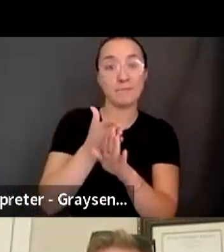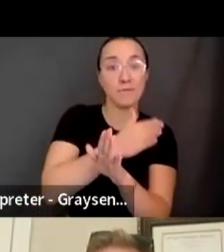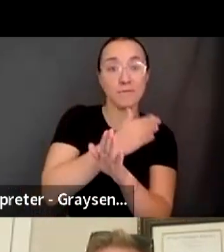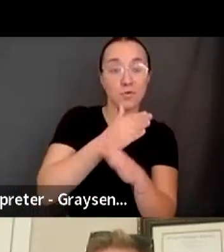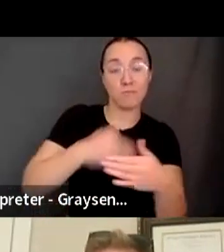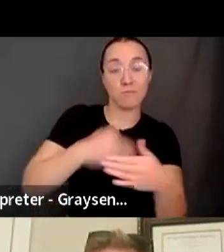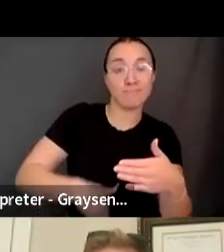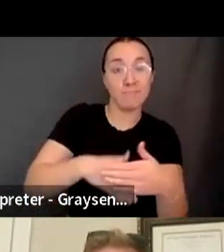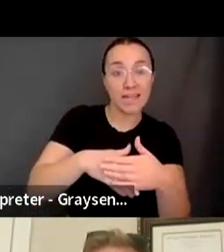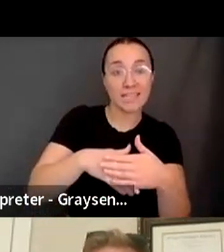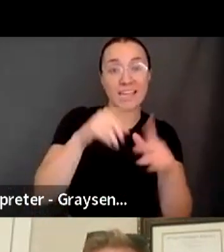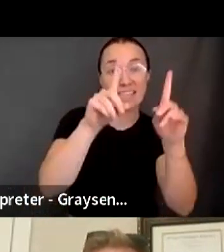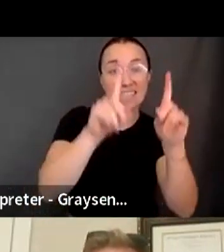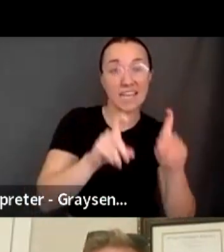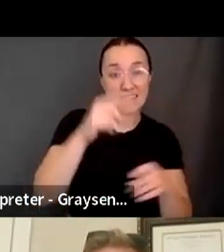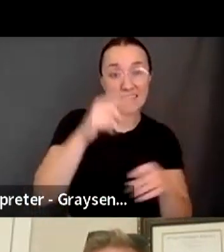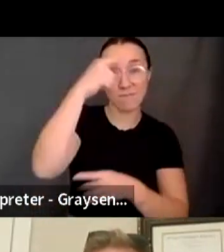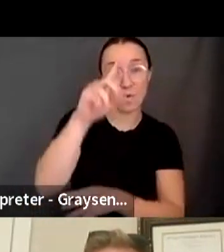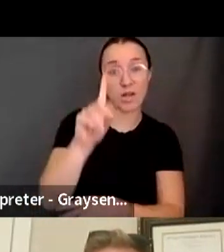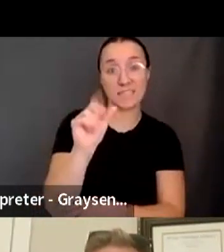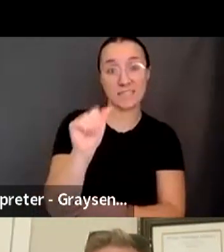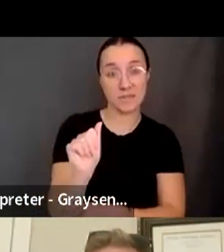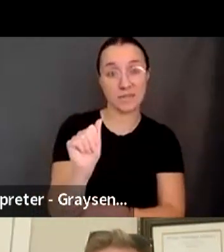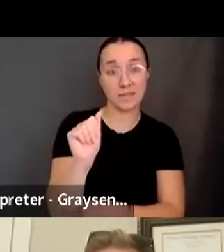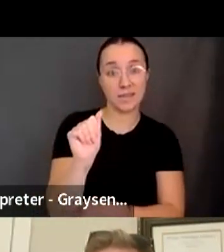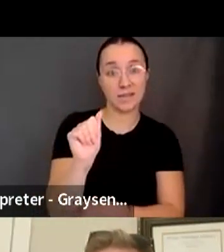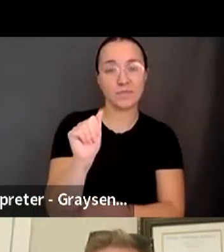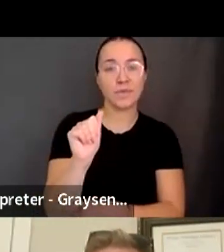disability. And it would favor